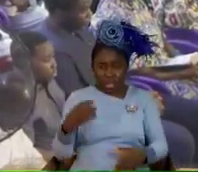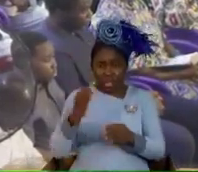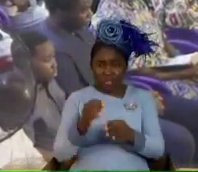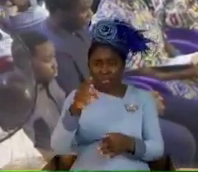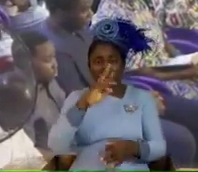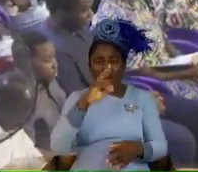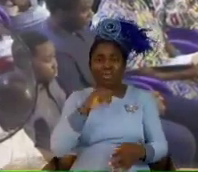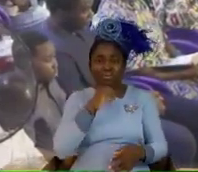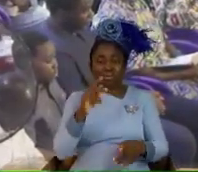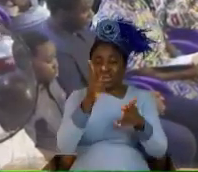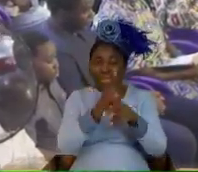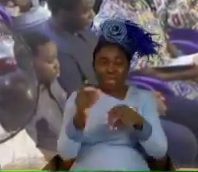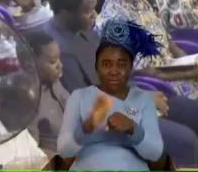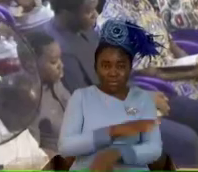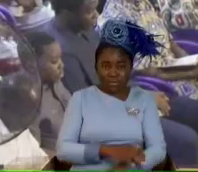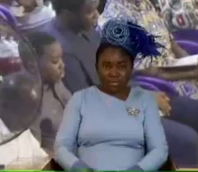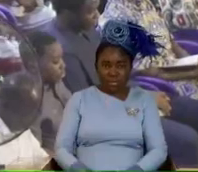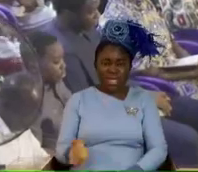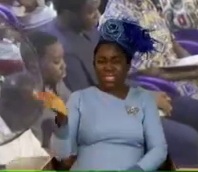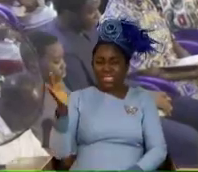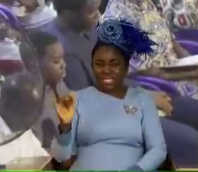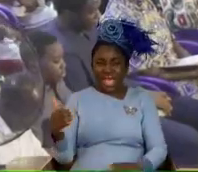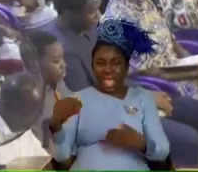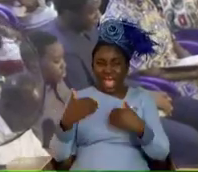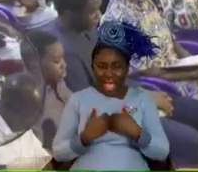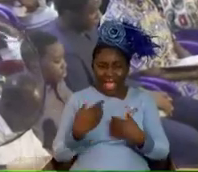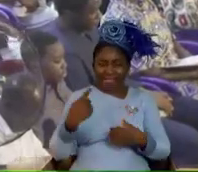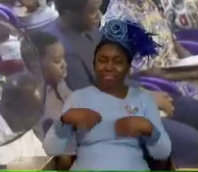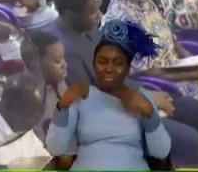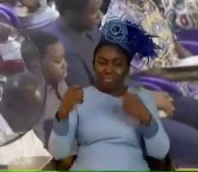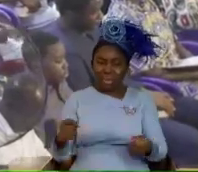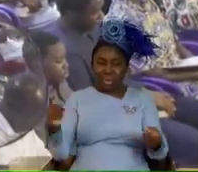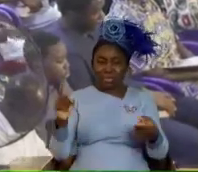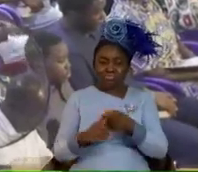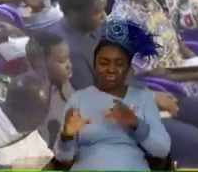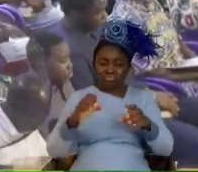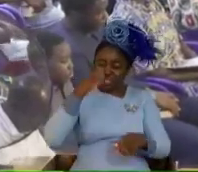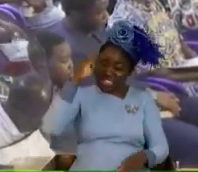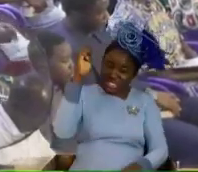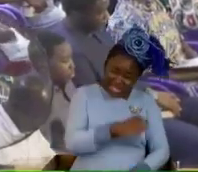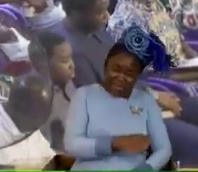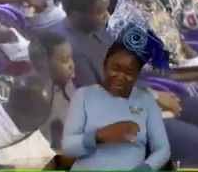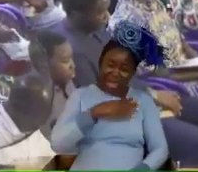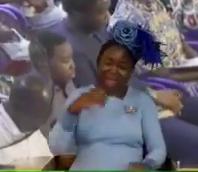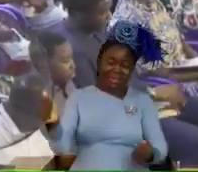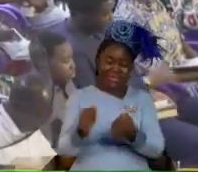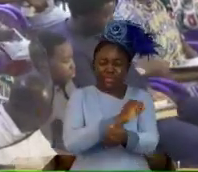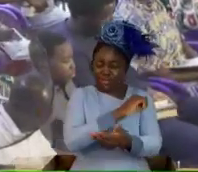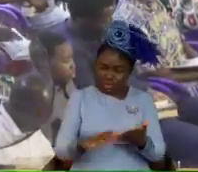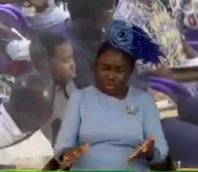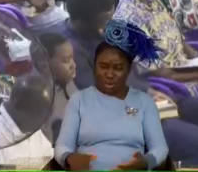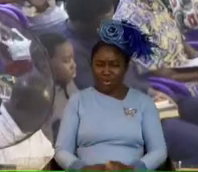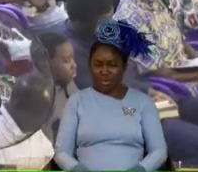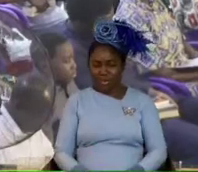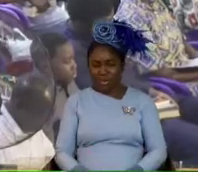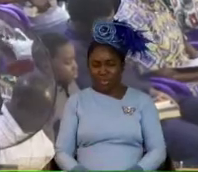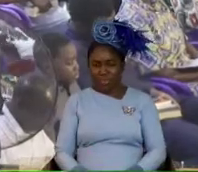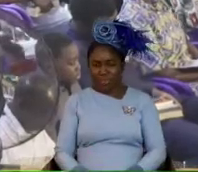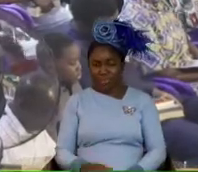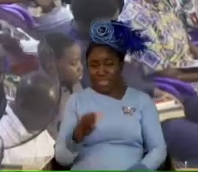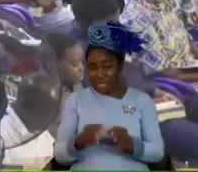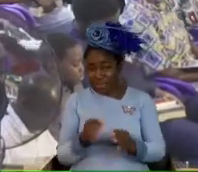They have the power to perpetrate evil against the will of God and wreak havoc if you are